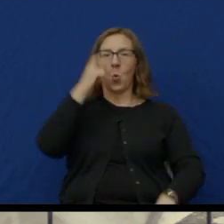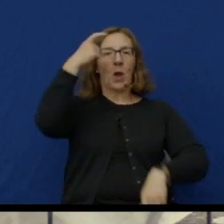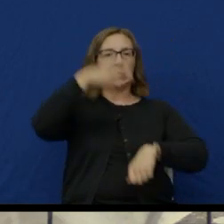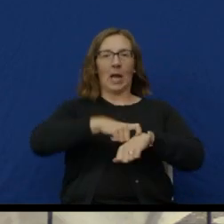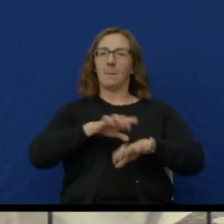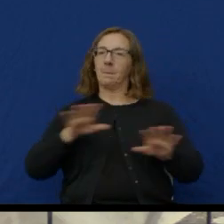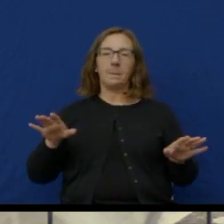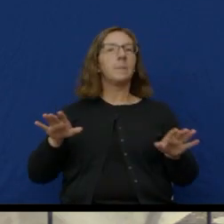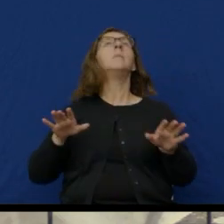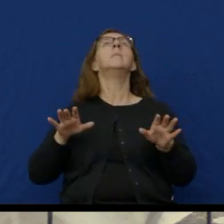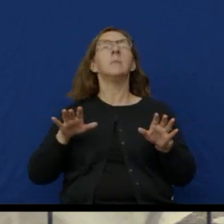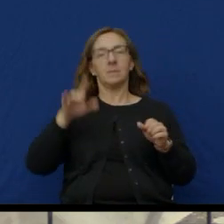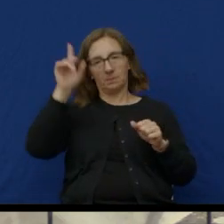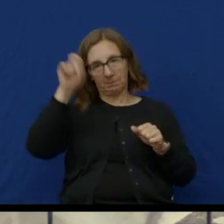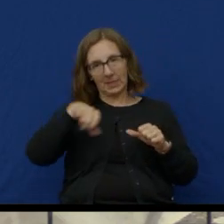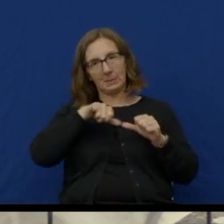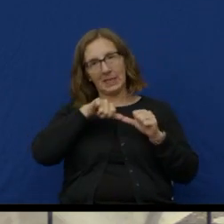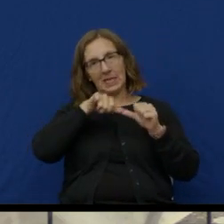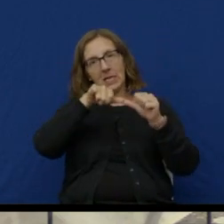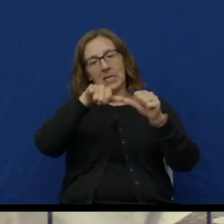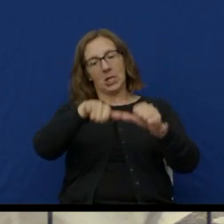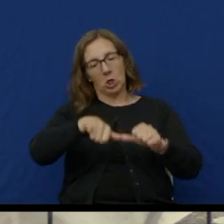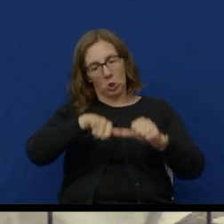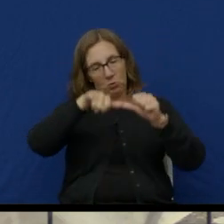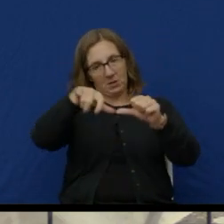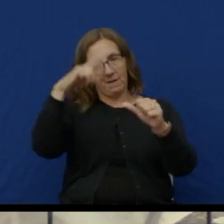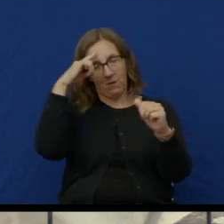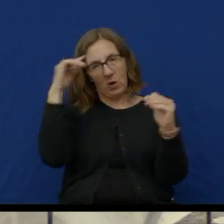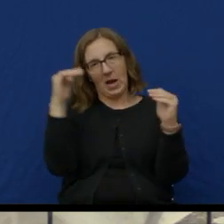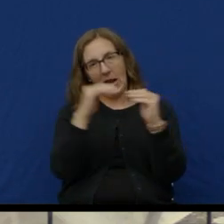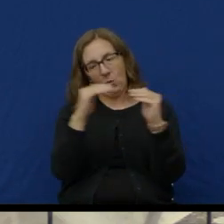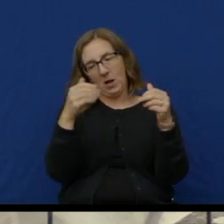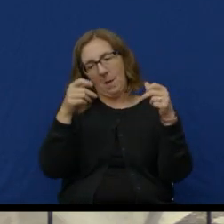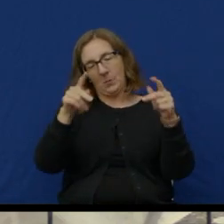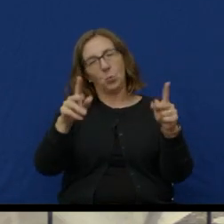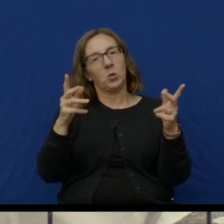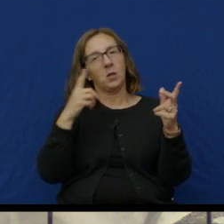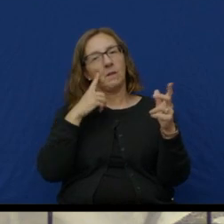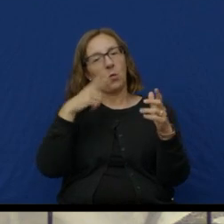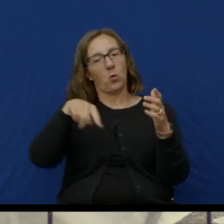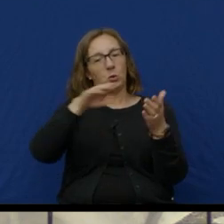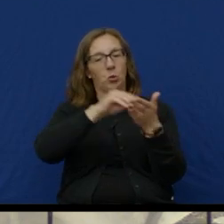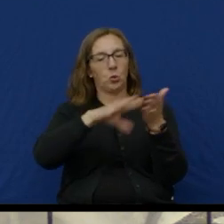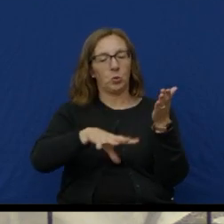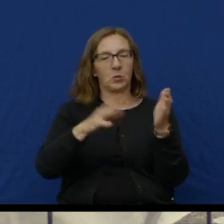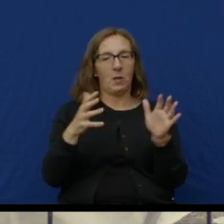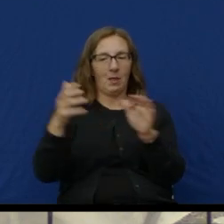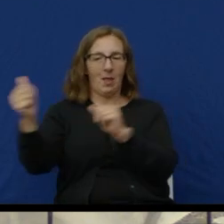thing. This has got to be continuous for us to have equity of access and opportunity for kids beyond the school campus.